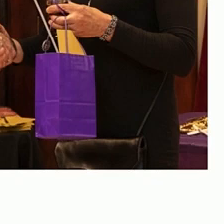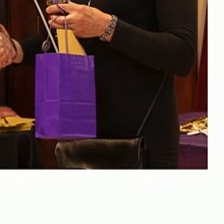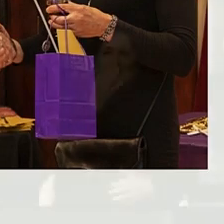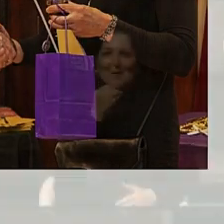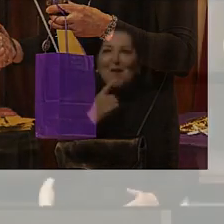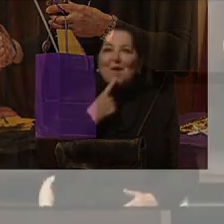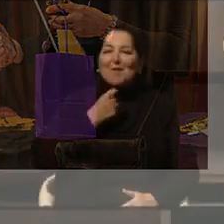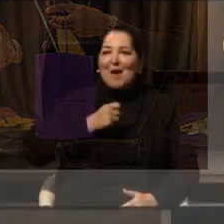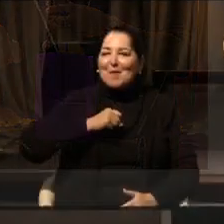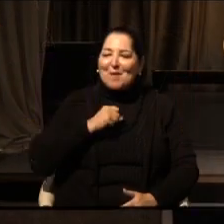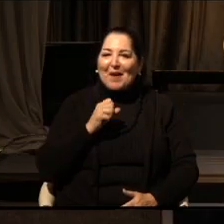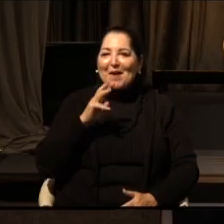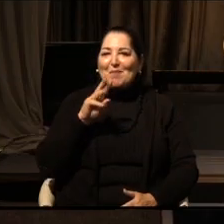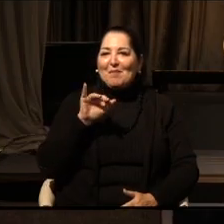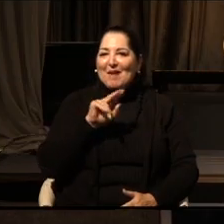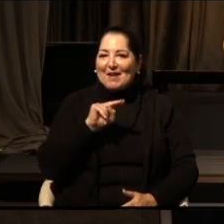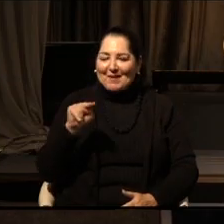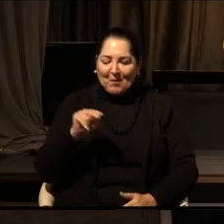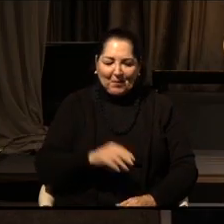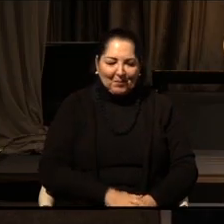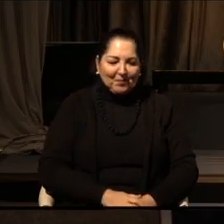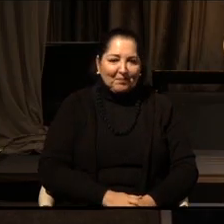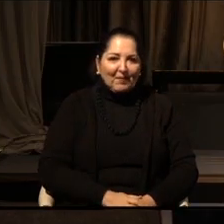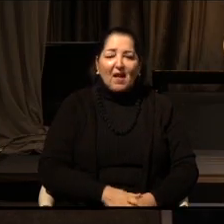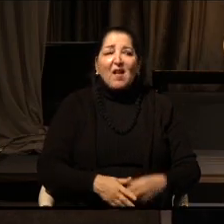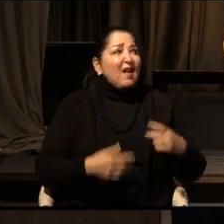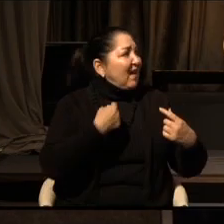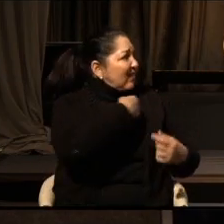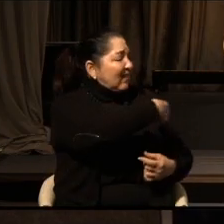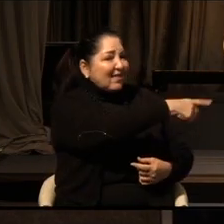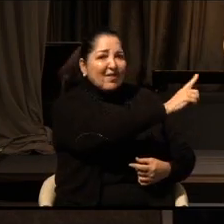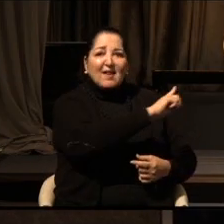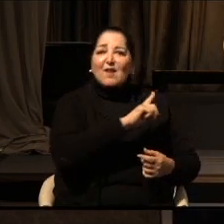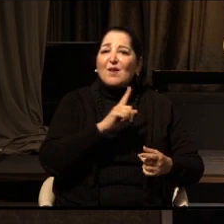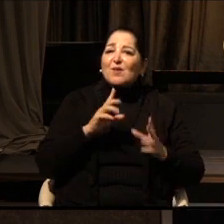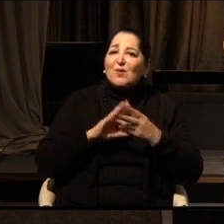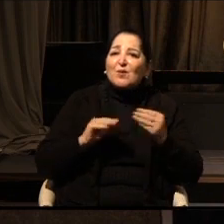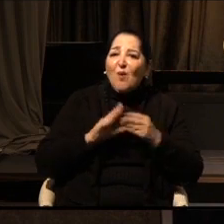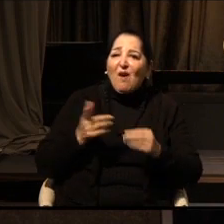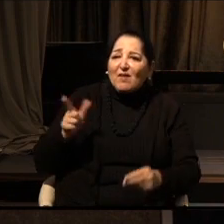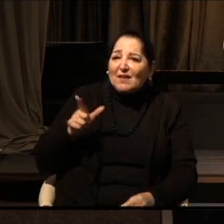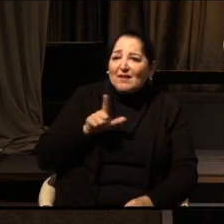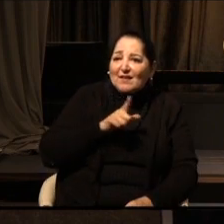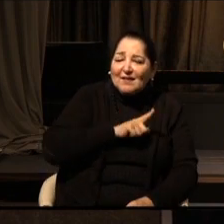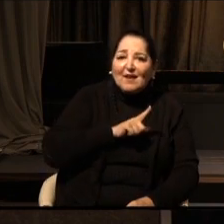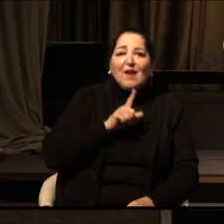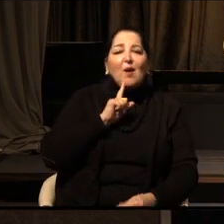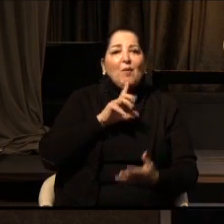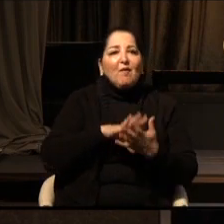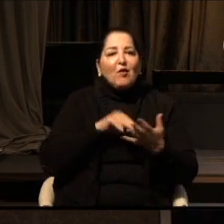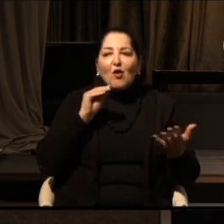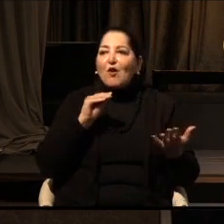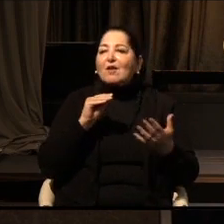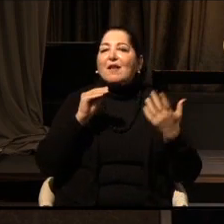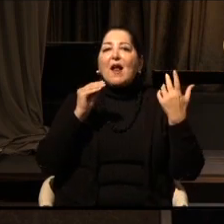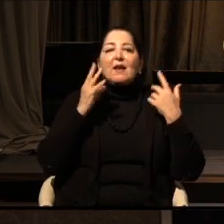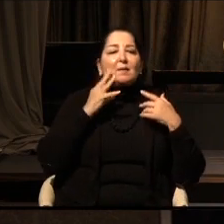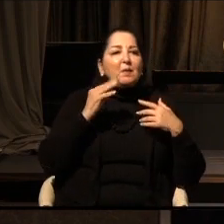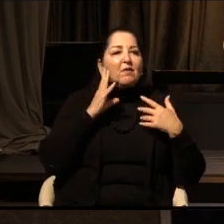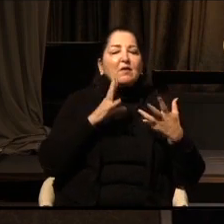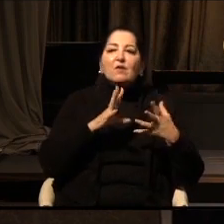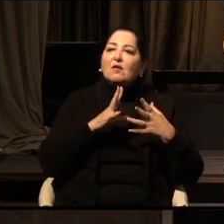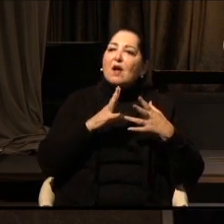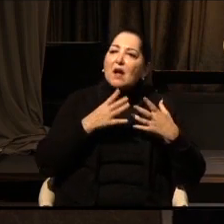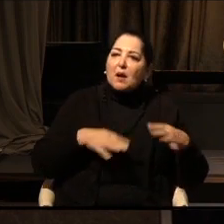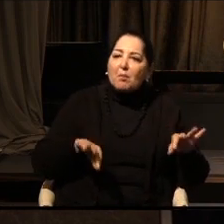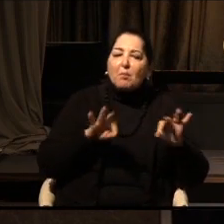these stories illustrate is that community is learned, evolving, relative, and interpreted. There are